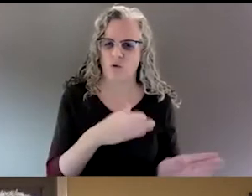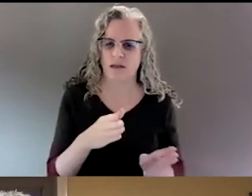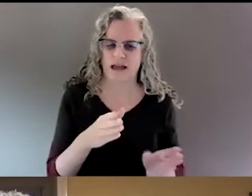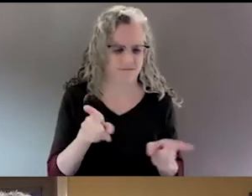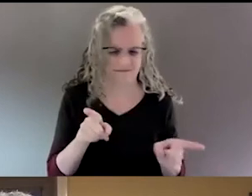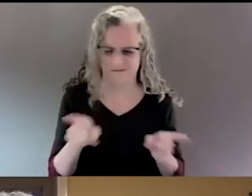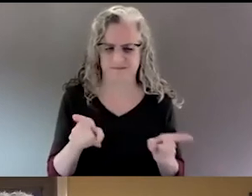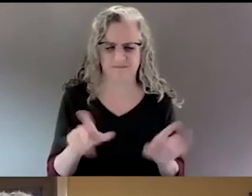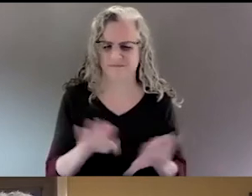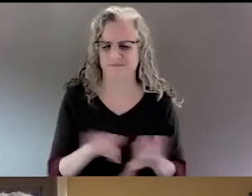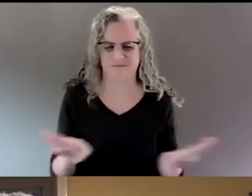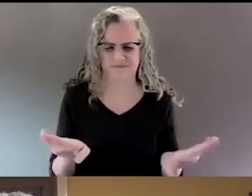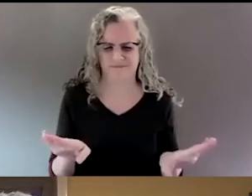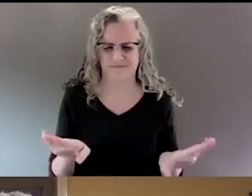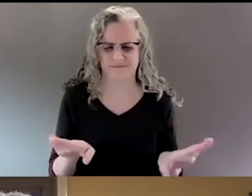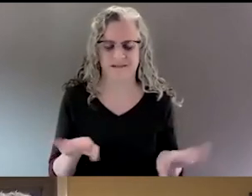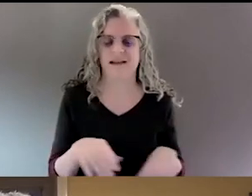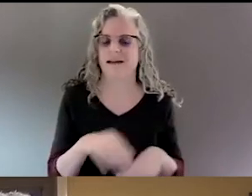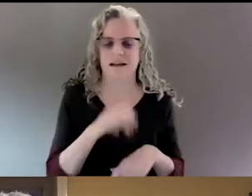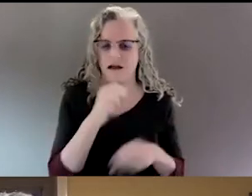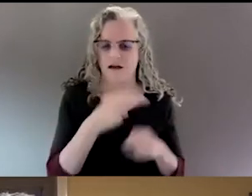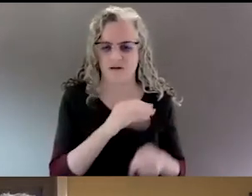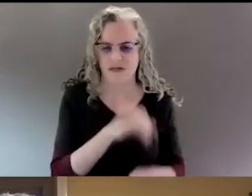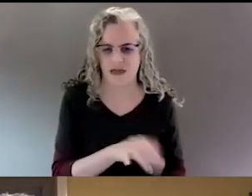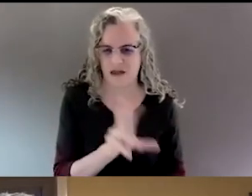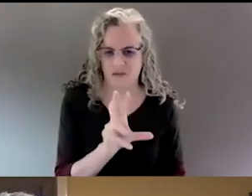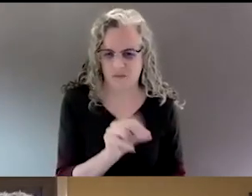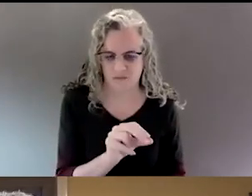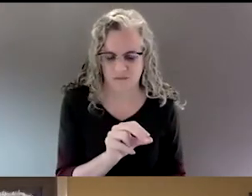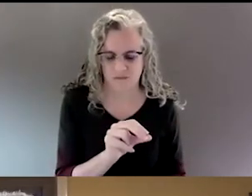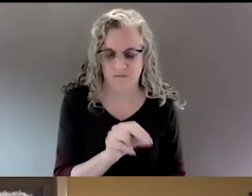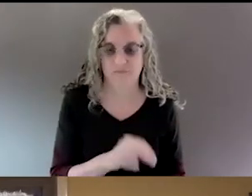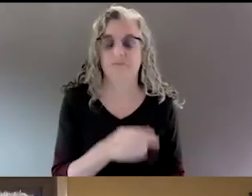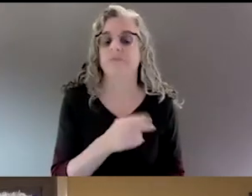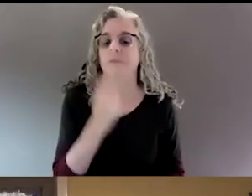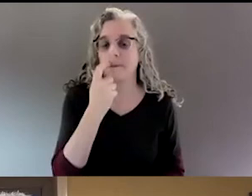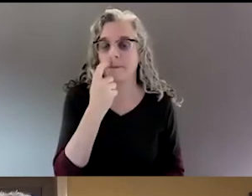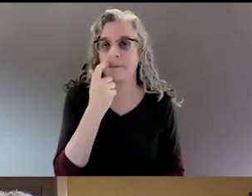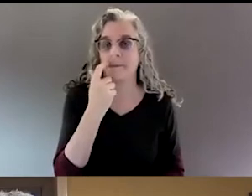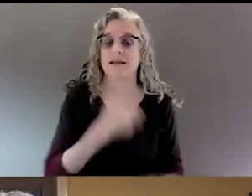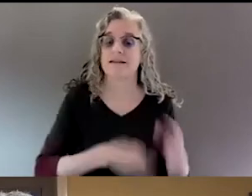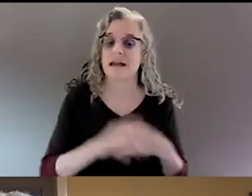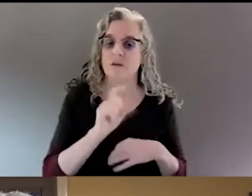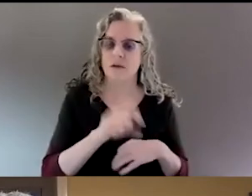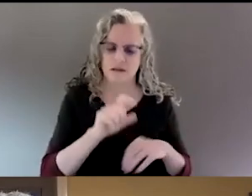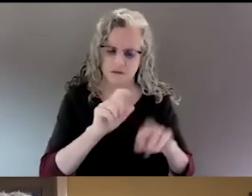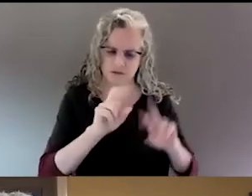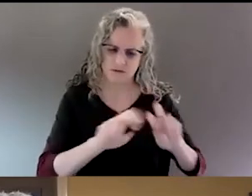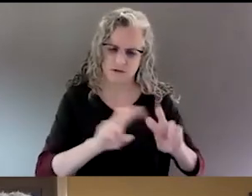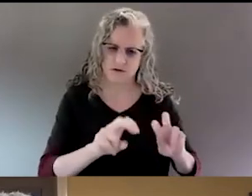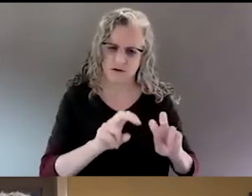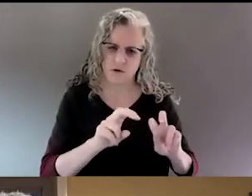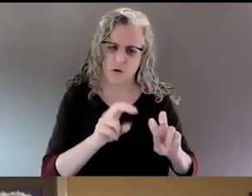neutralize that and look at what are the barriers to good diagnosis? What are